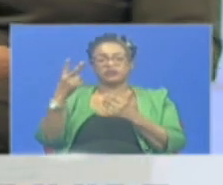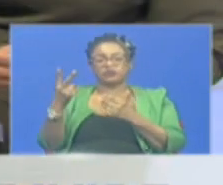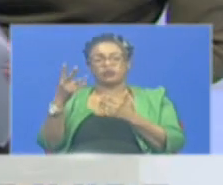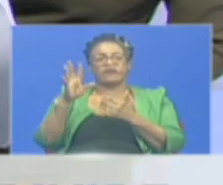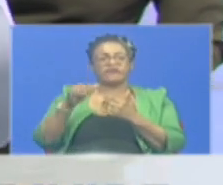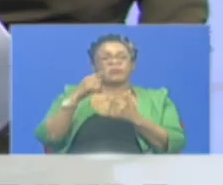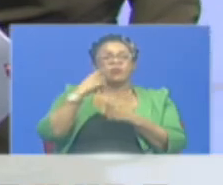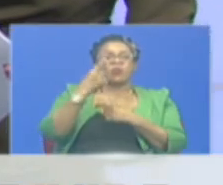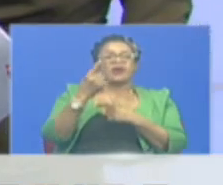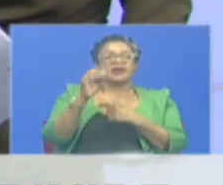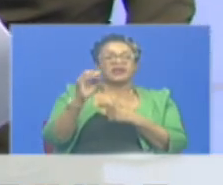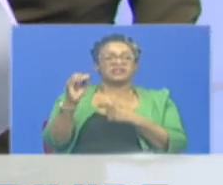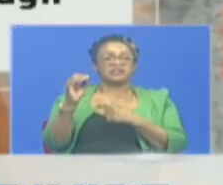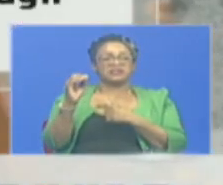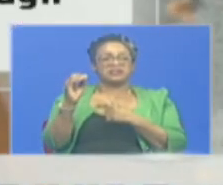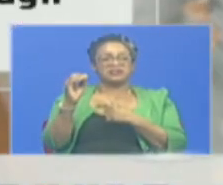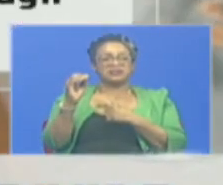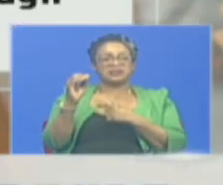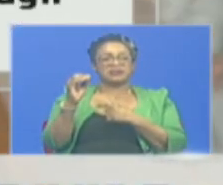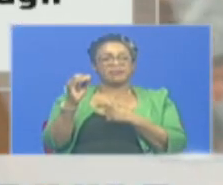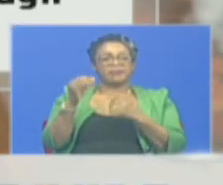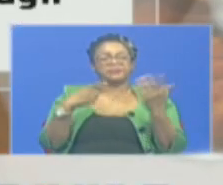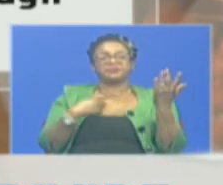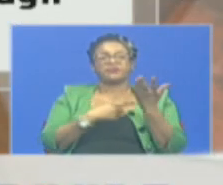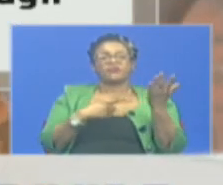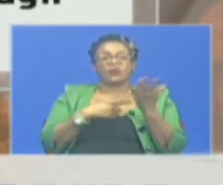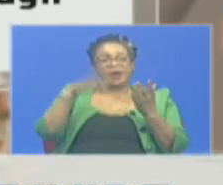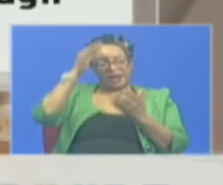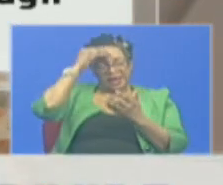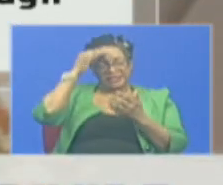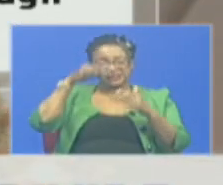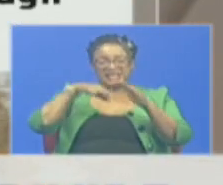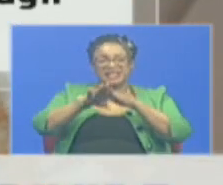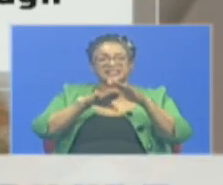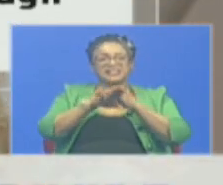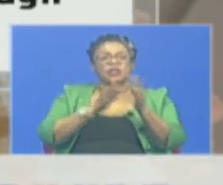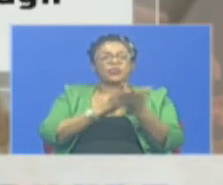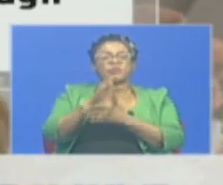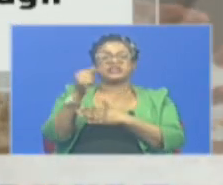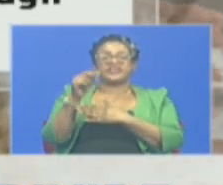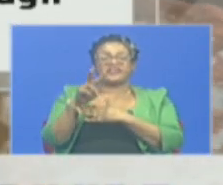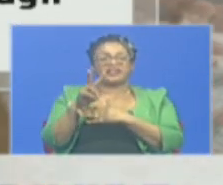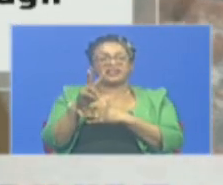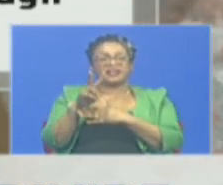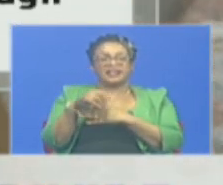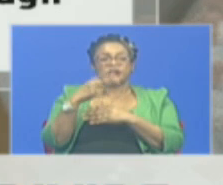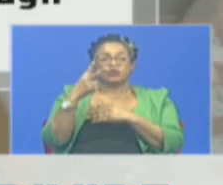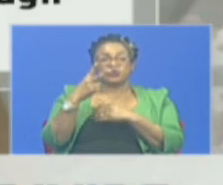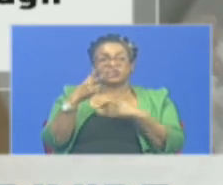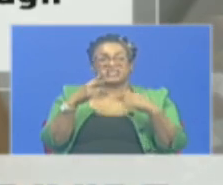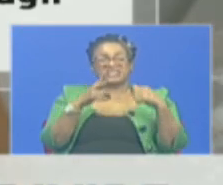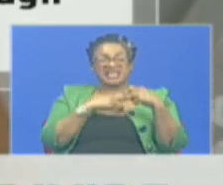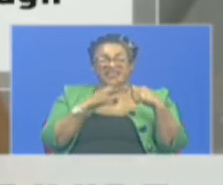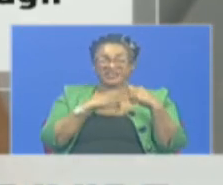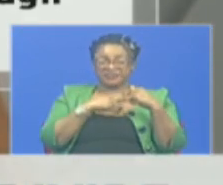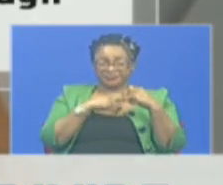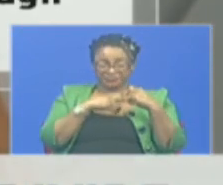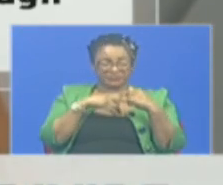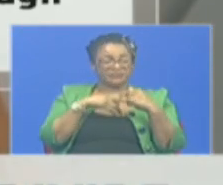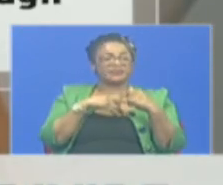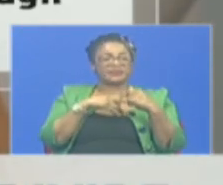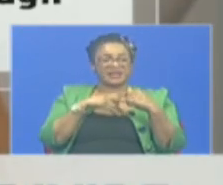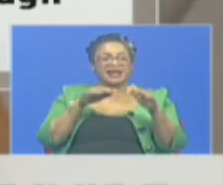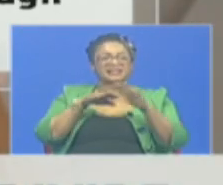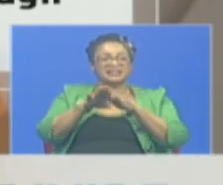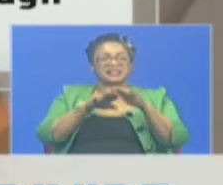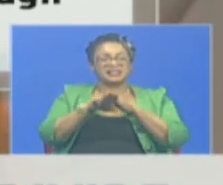of 100 digital learners access the lessons through television. 27 out of 100 digital learners access